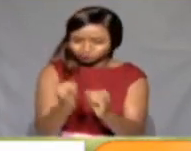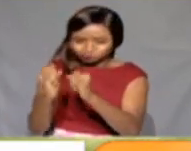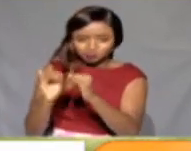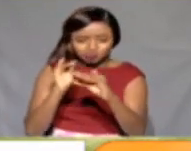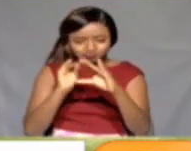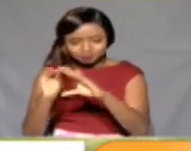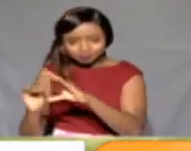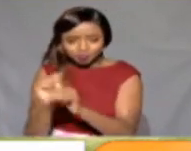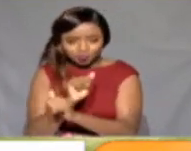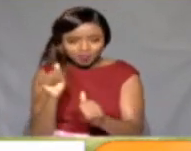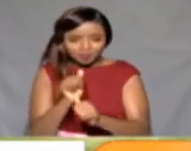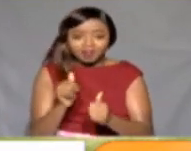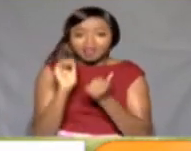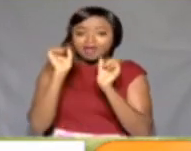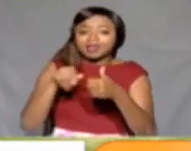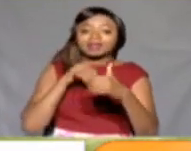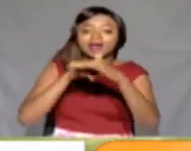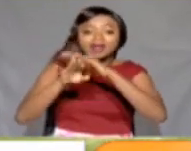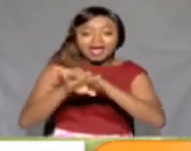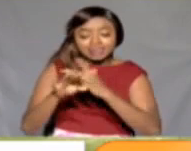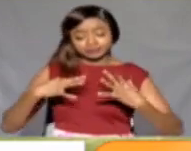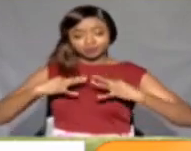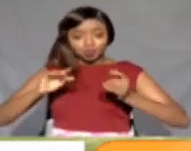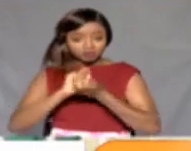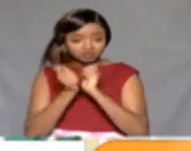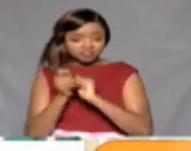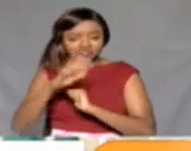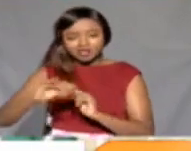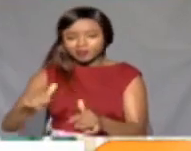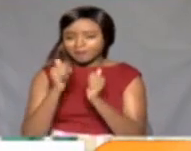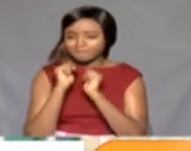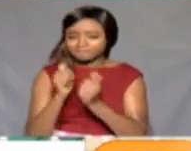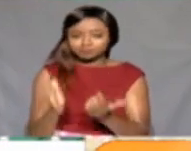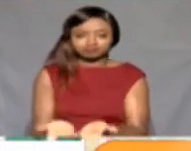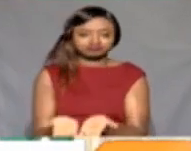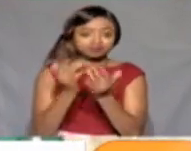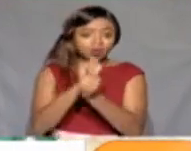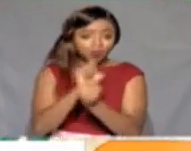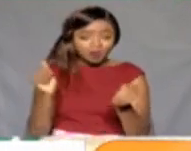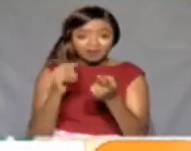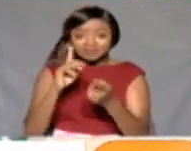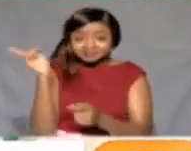playing turf, players' access areas and changing areas being upgraded. The